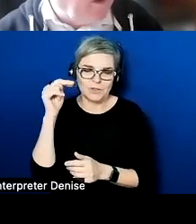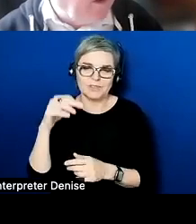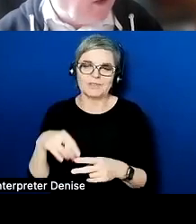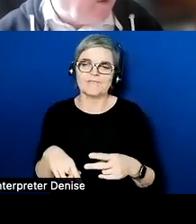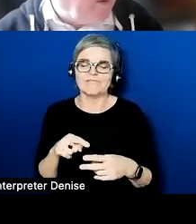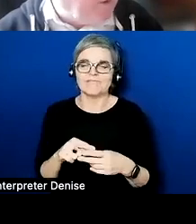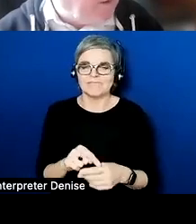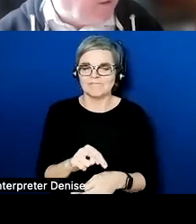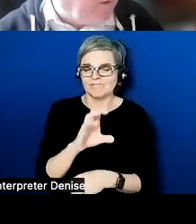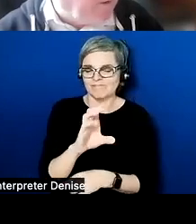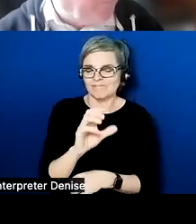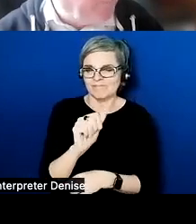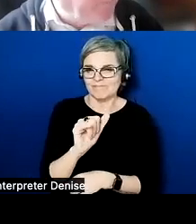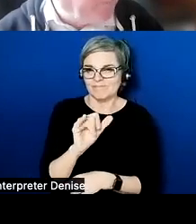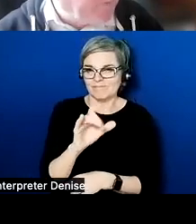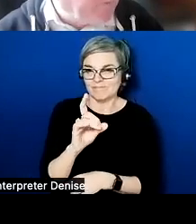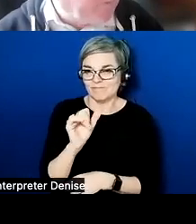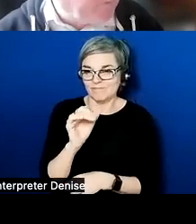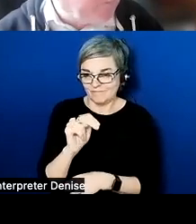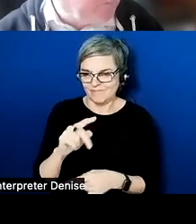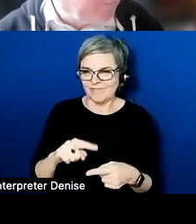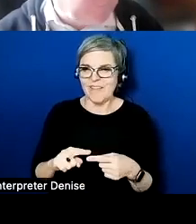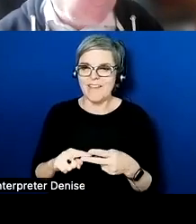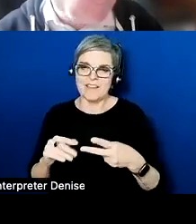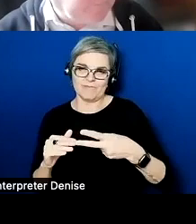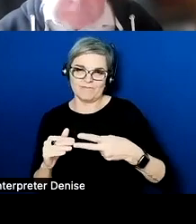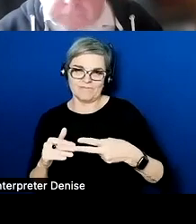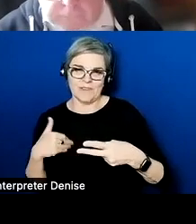brother, Dylan.